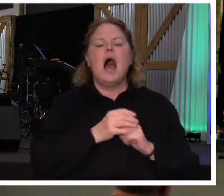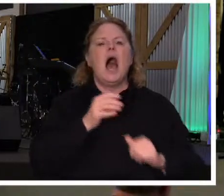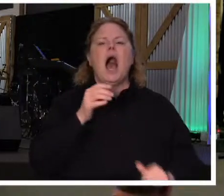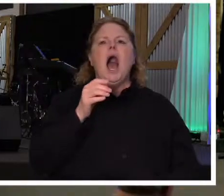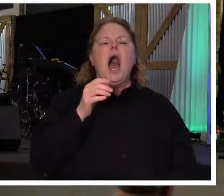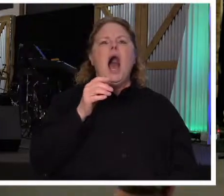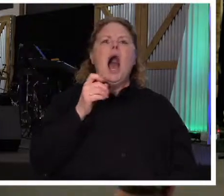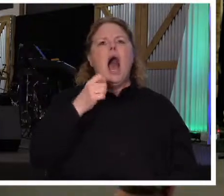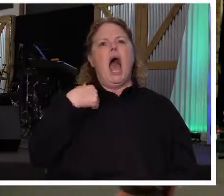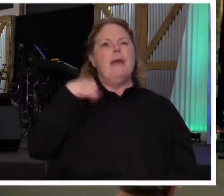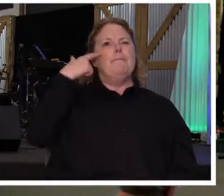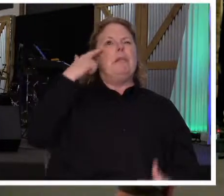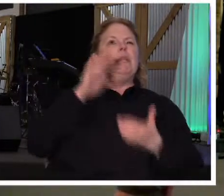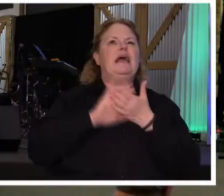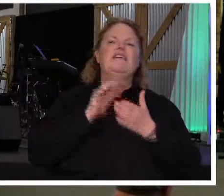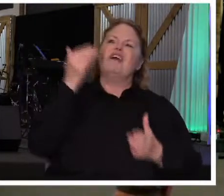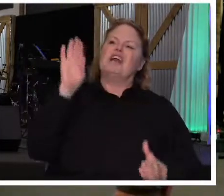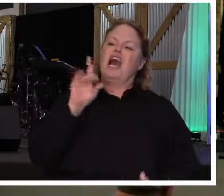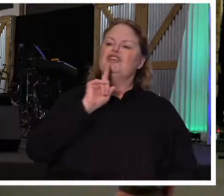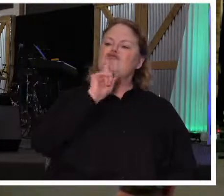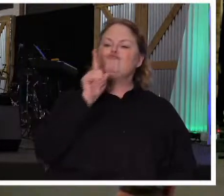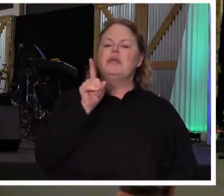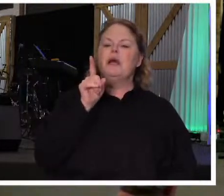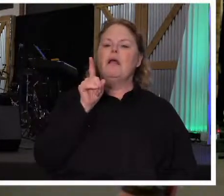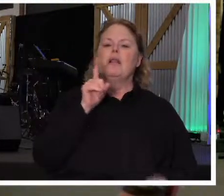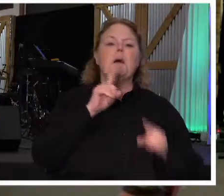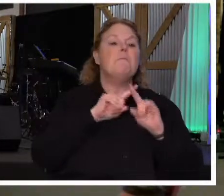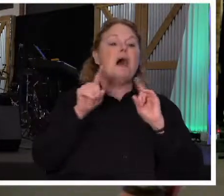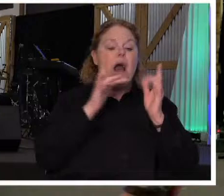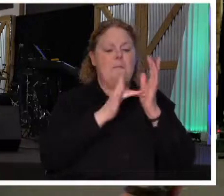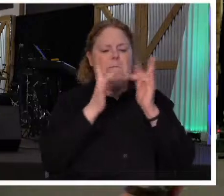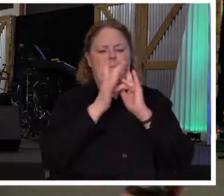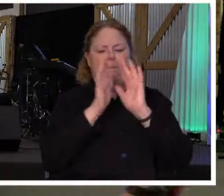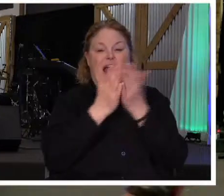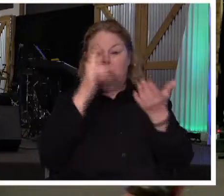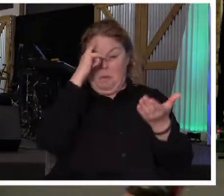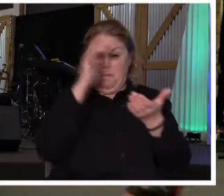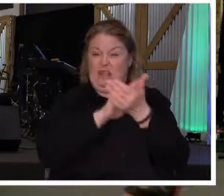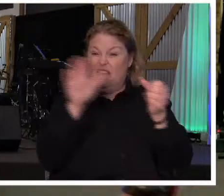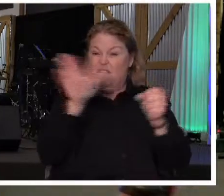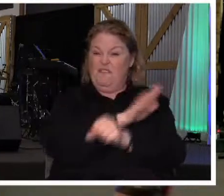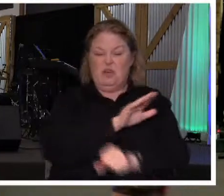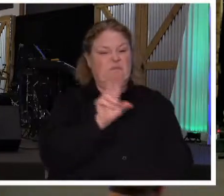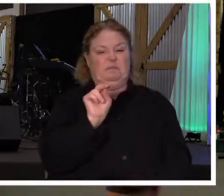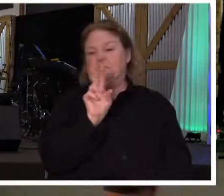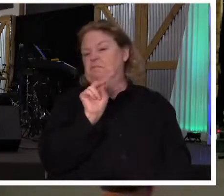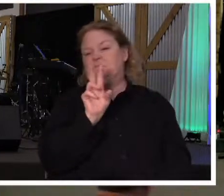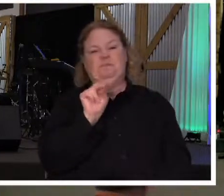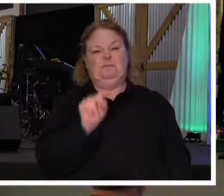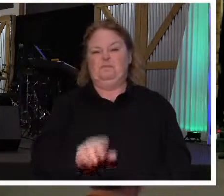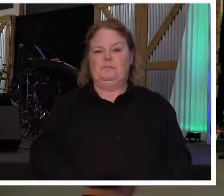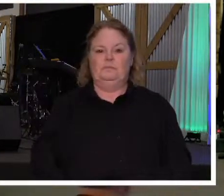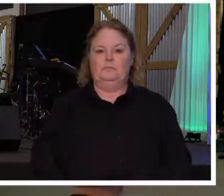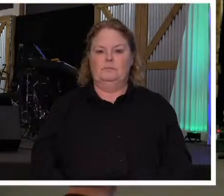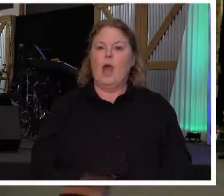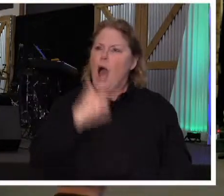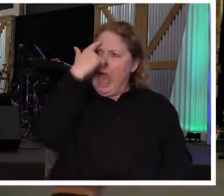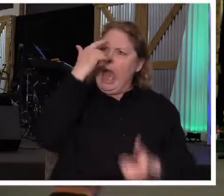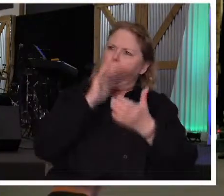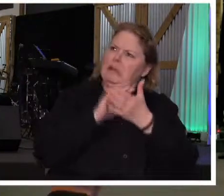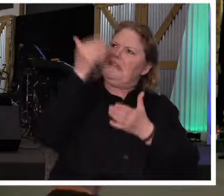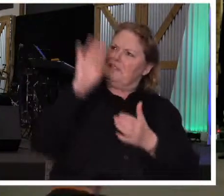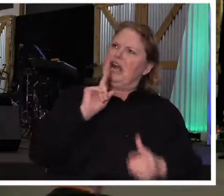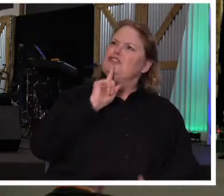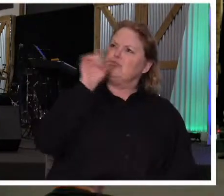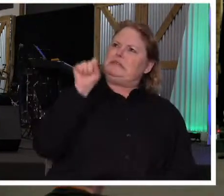in God, I just don't believe portions of the Bible. Well, I believe in God, but there